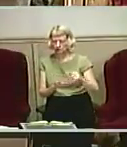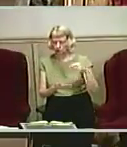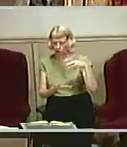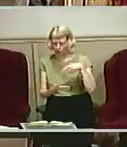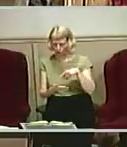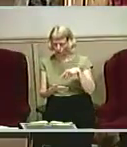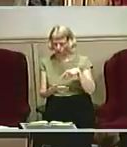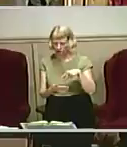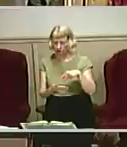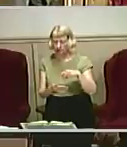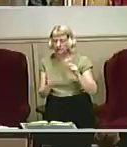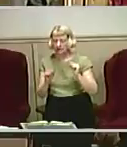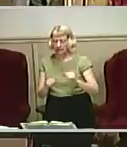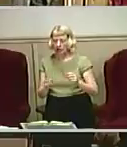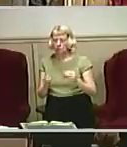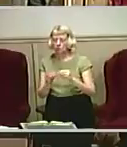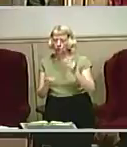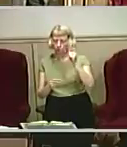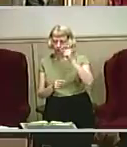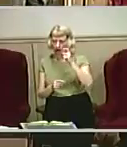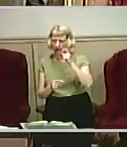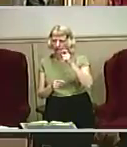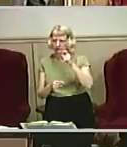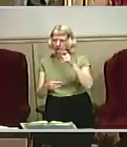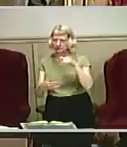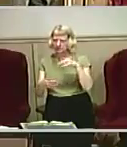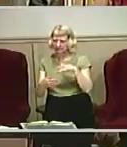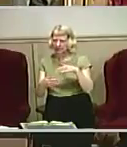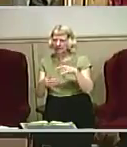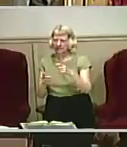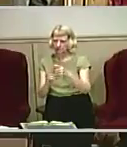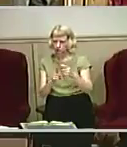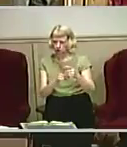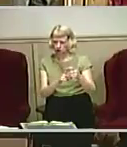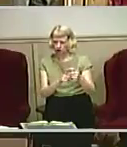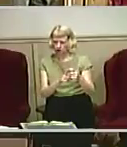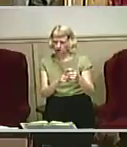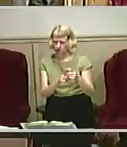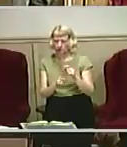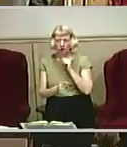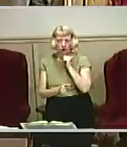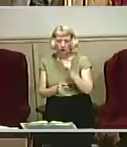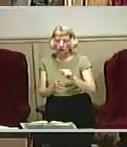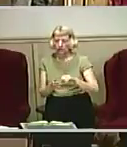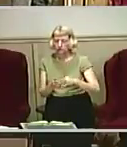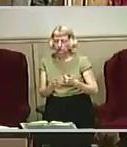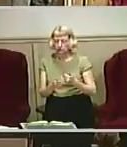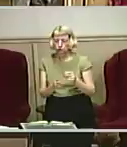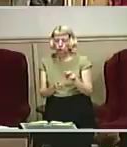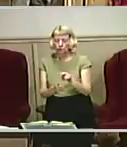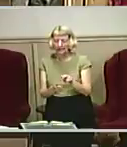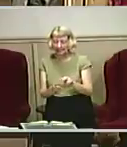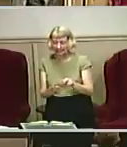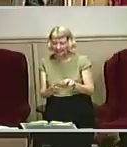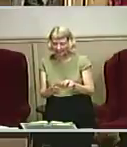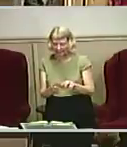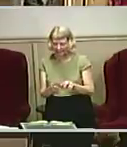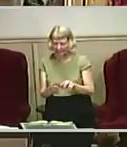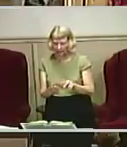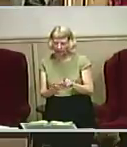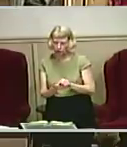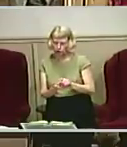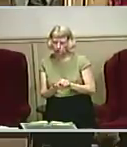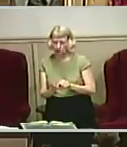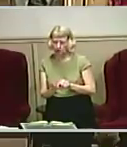be wiser, get more wisdom from God just by studying His Word. Not just reading it like we would a newspaper,